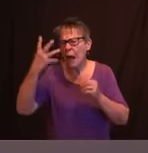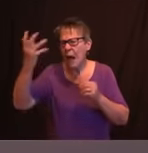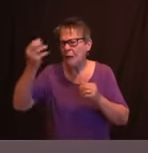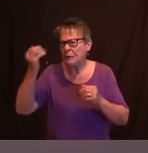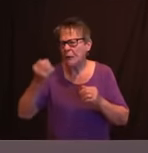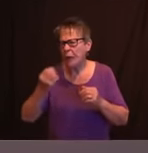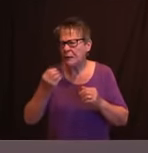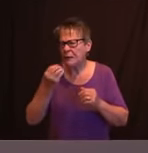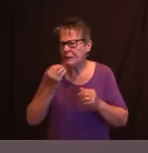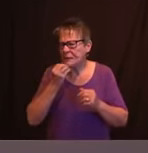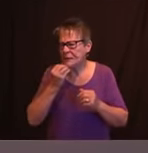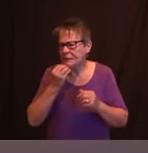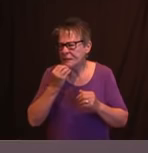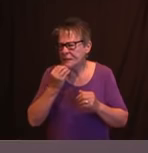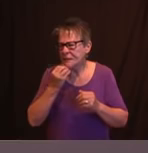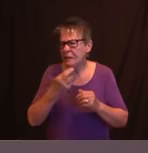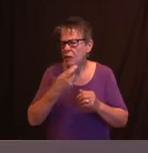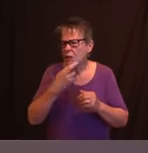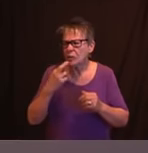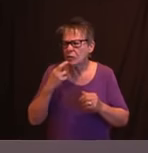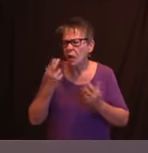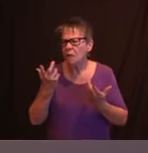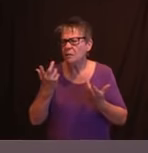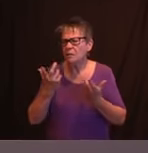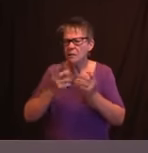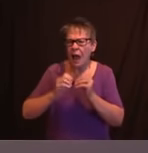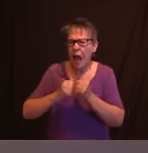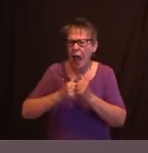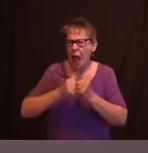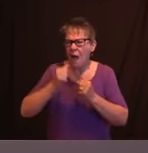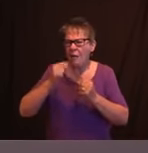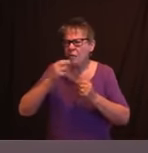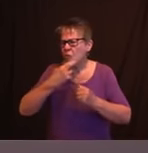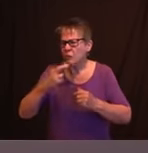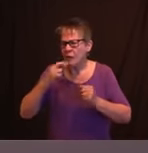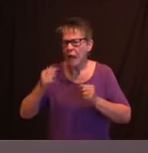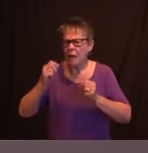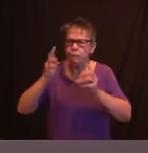to play out expanding their outdoor space.